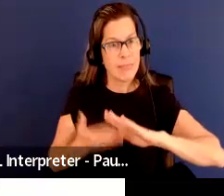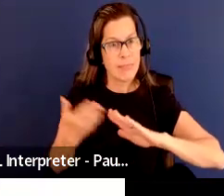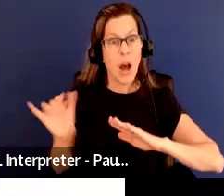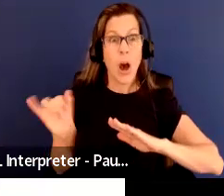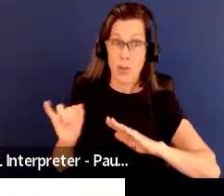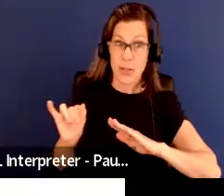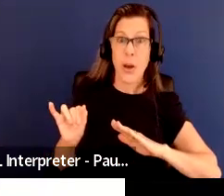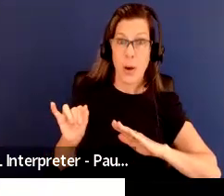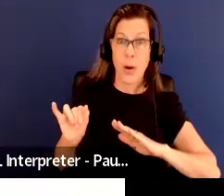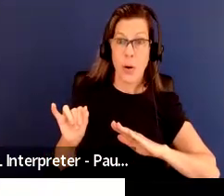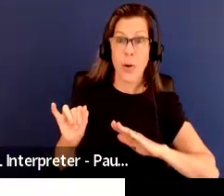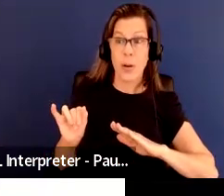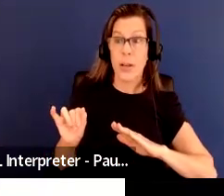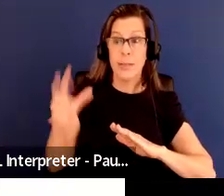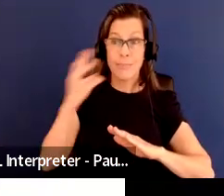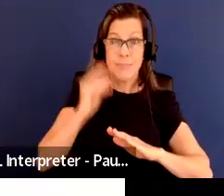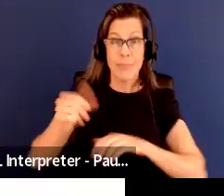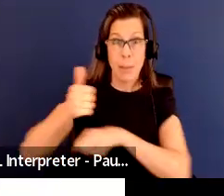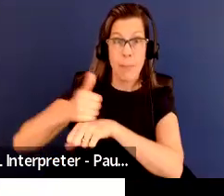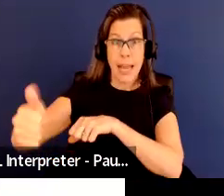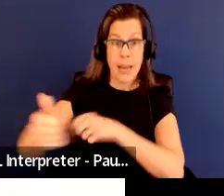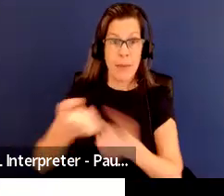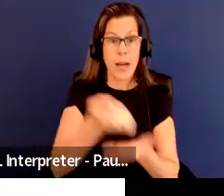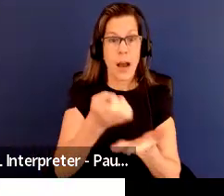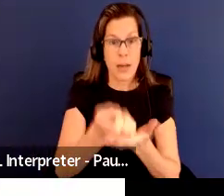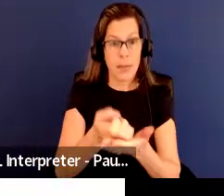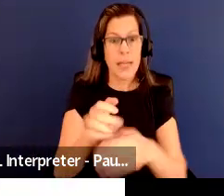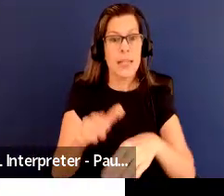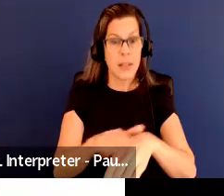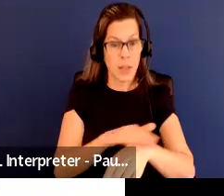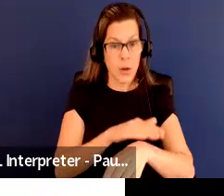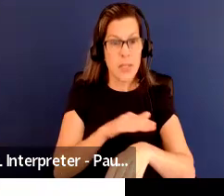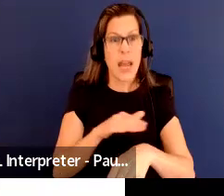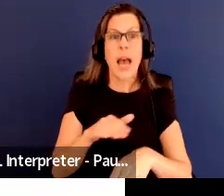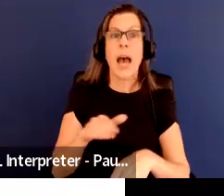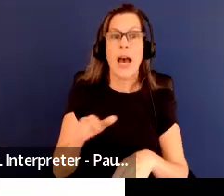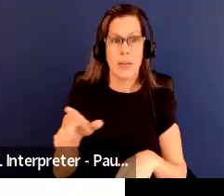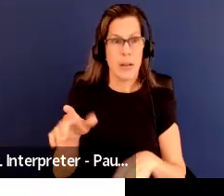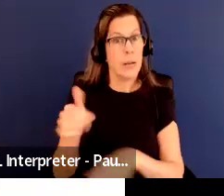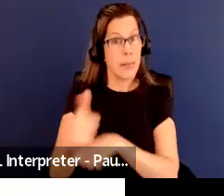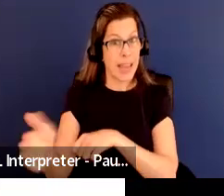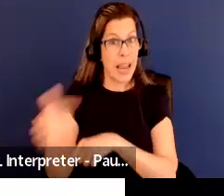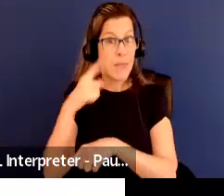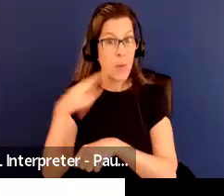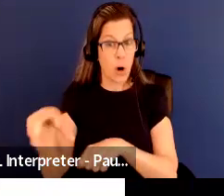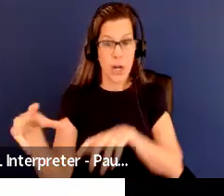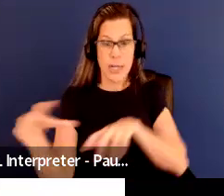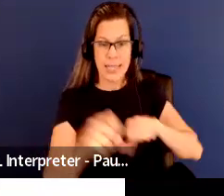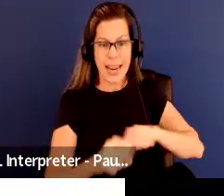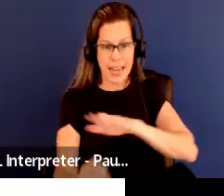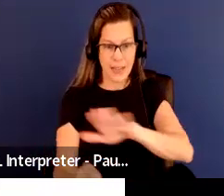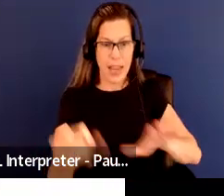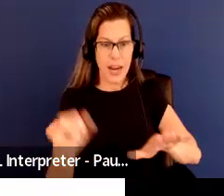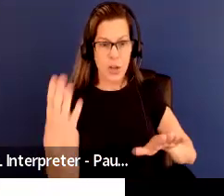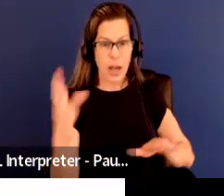blamed. After the economy slows down, they start blaming them for taking their jobs and decide to create